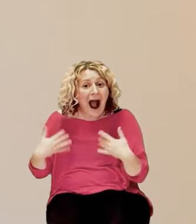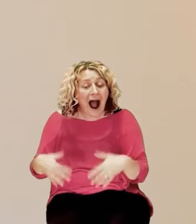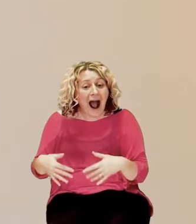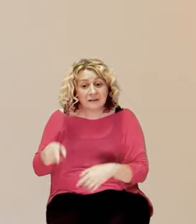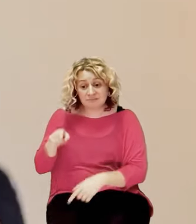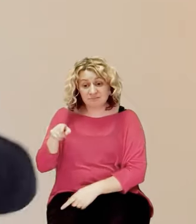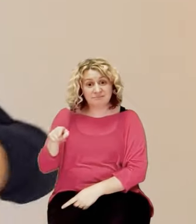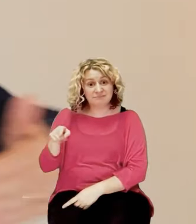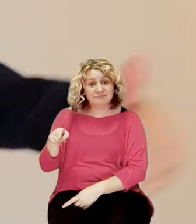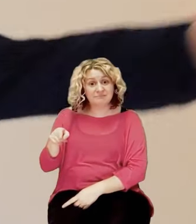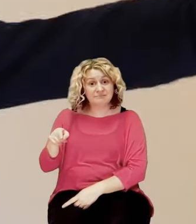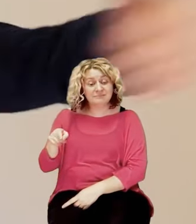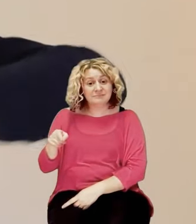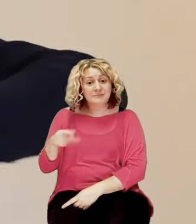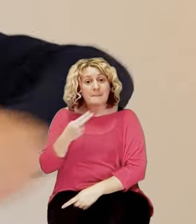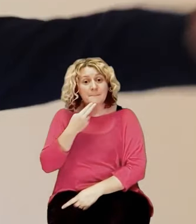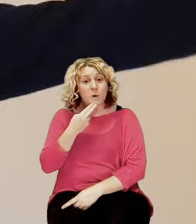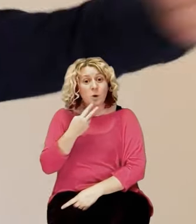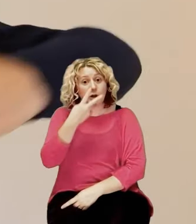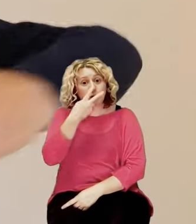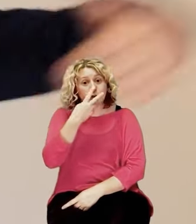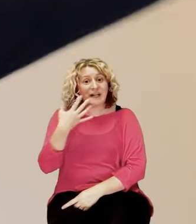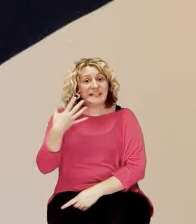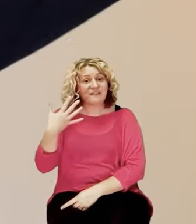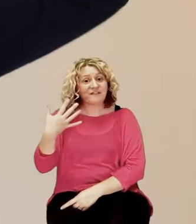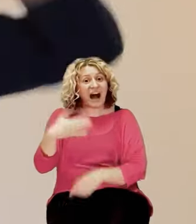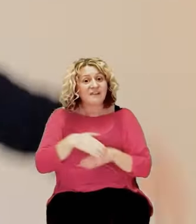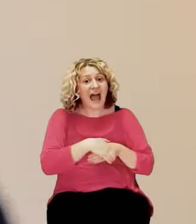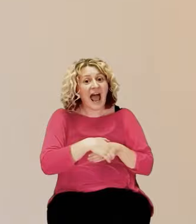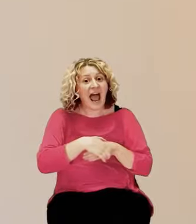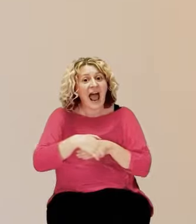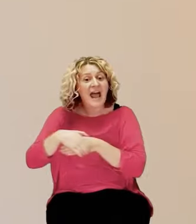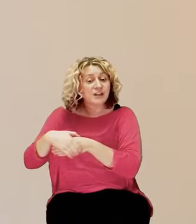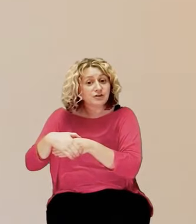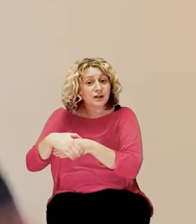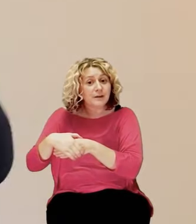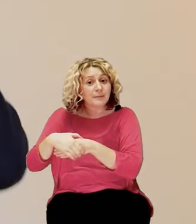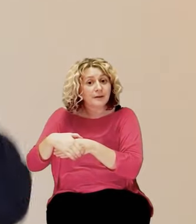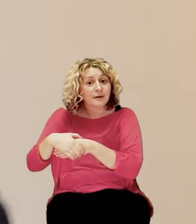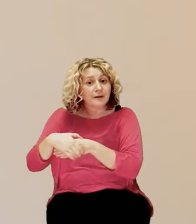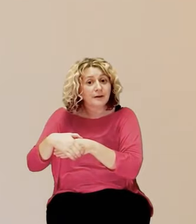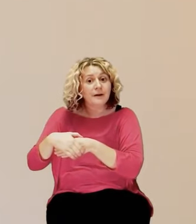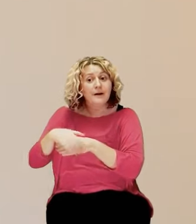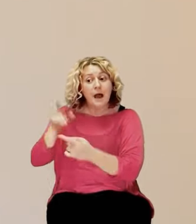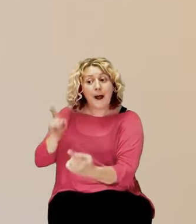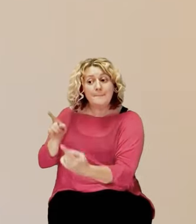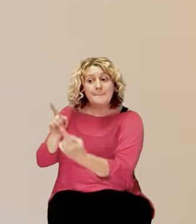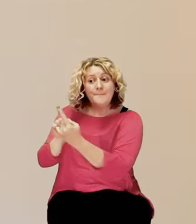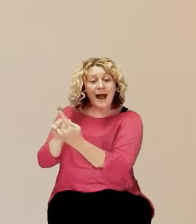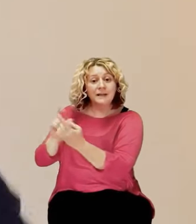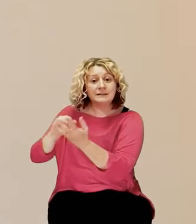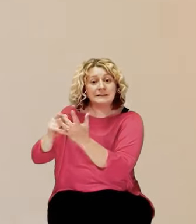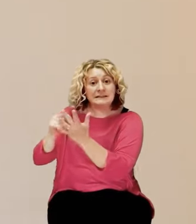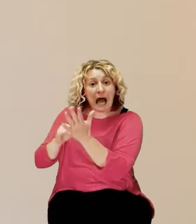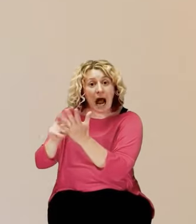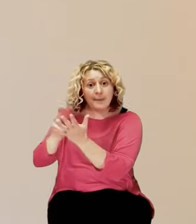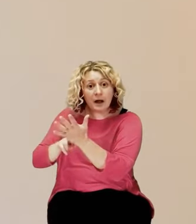25-year-old boy, come through the apprenticeship, 16, 17, 18, 20-year-old, met Christ.